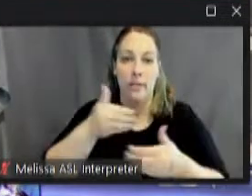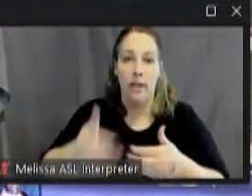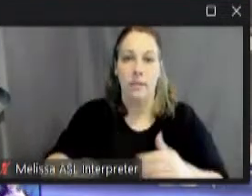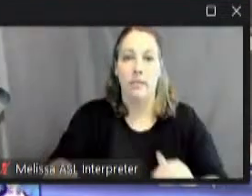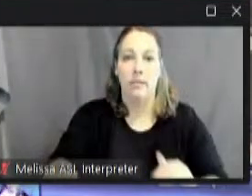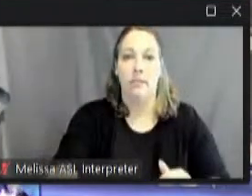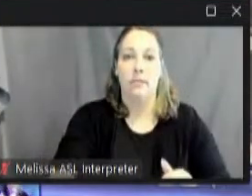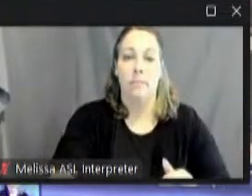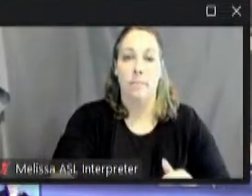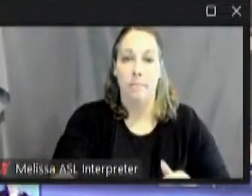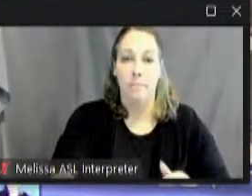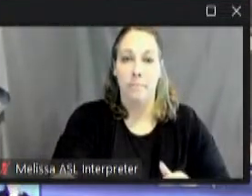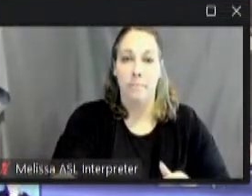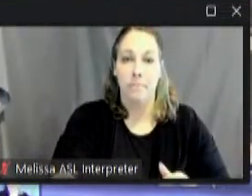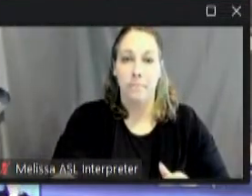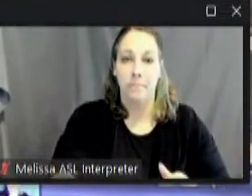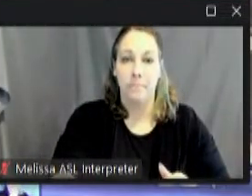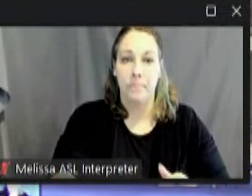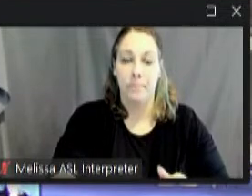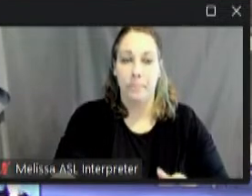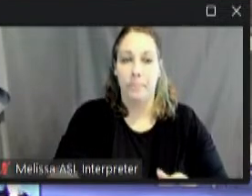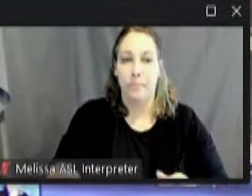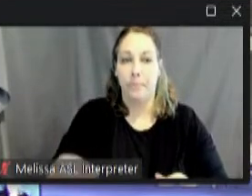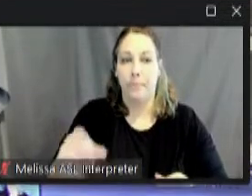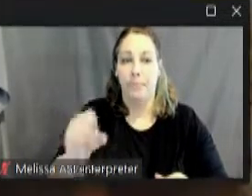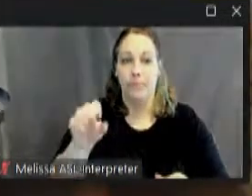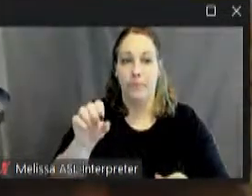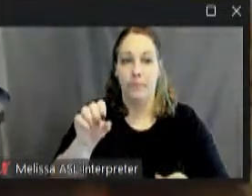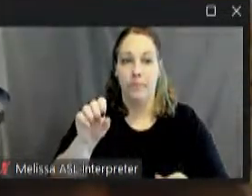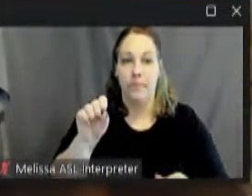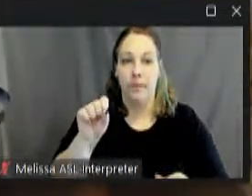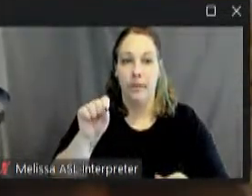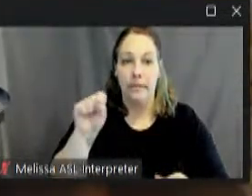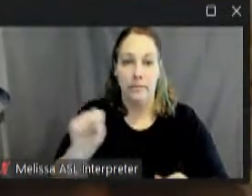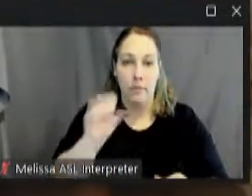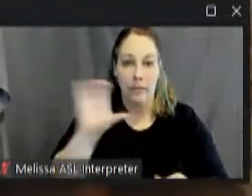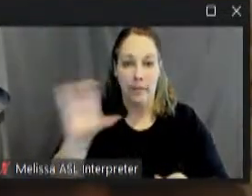civil society organizations